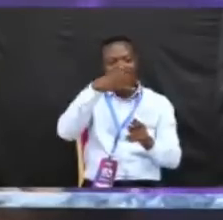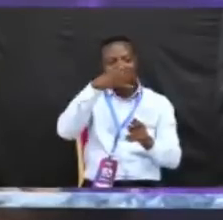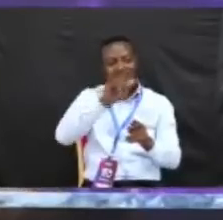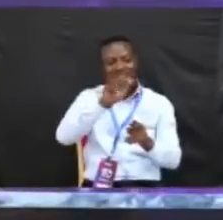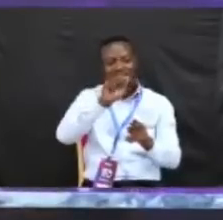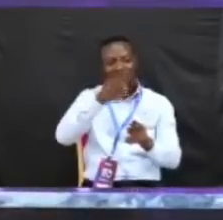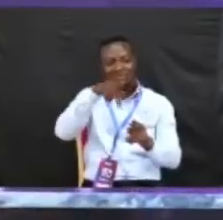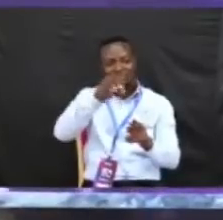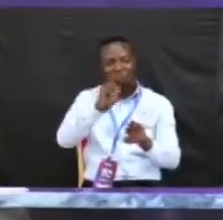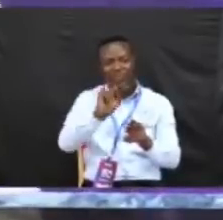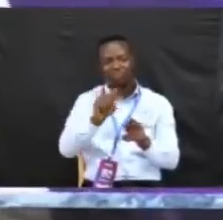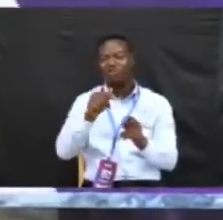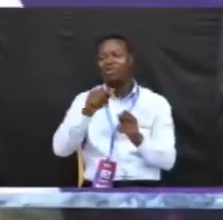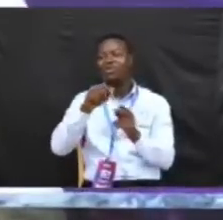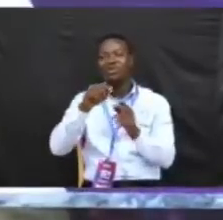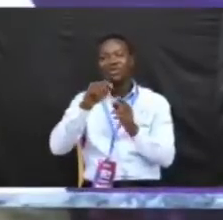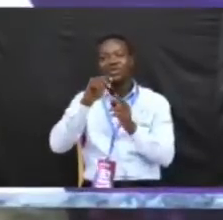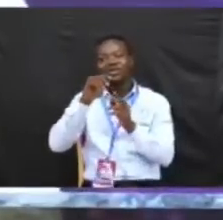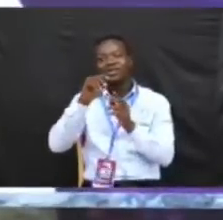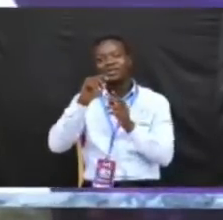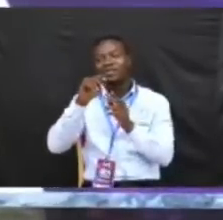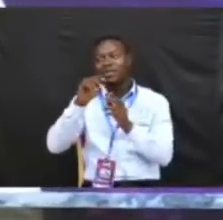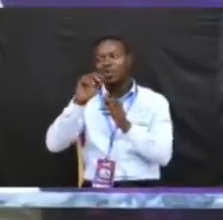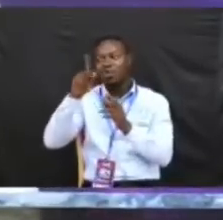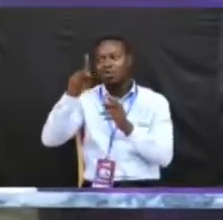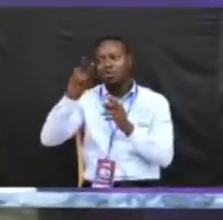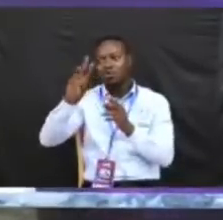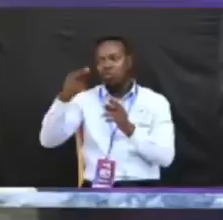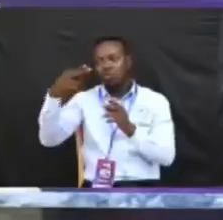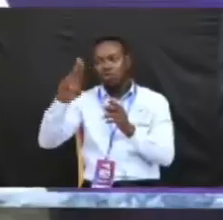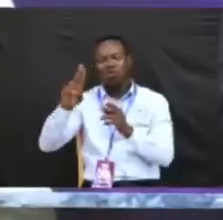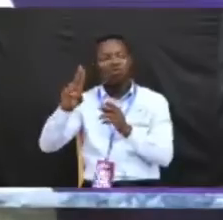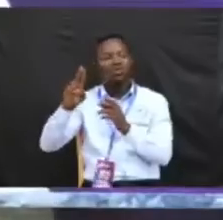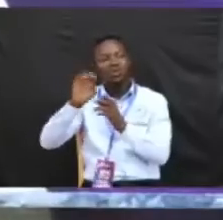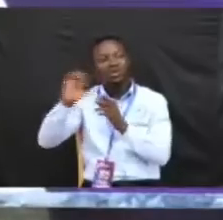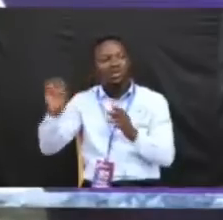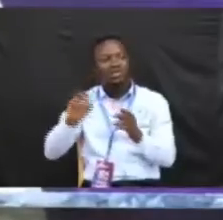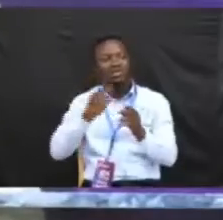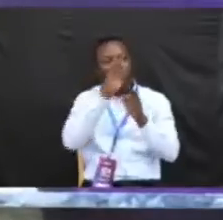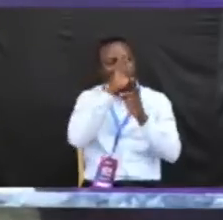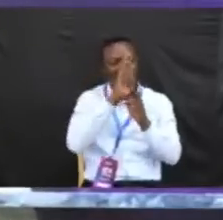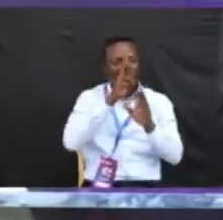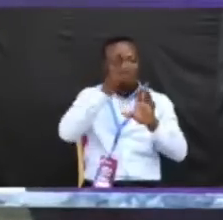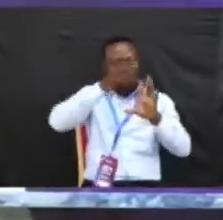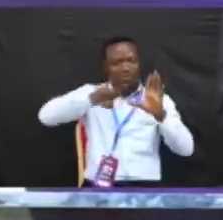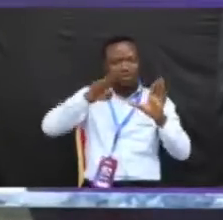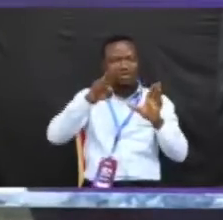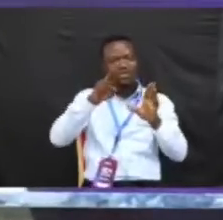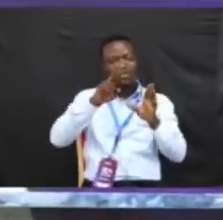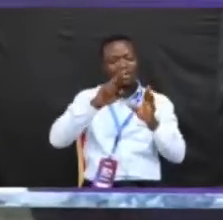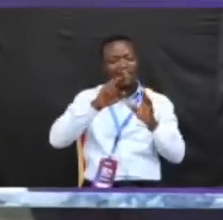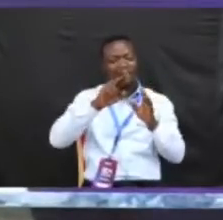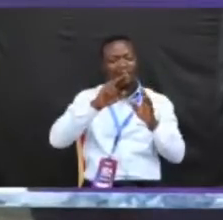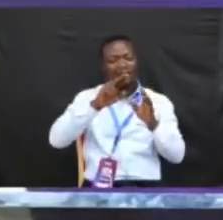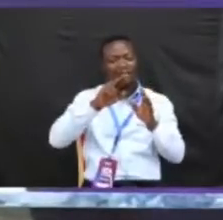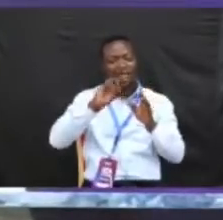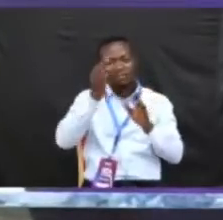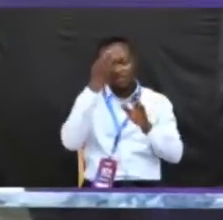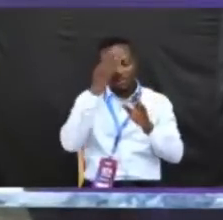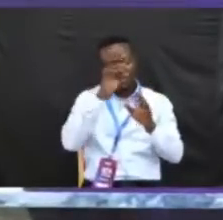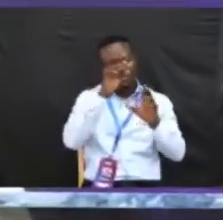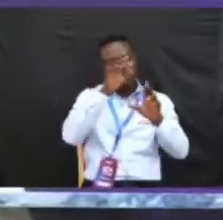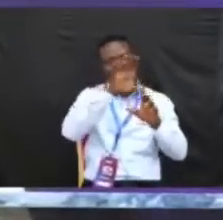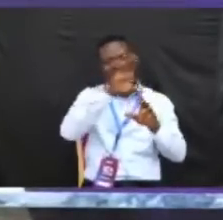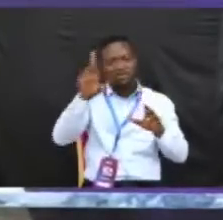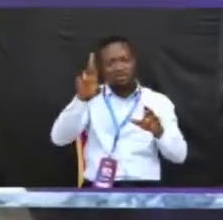Quest. Uh we have regional minister central region in our midst.